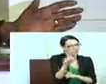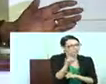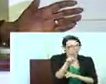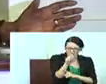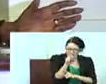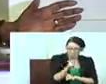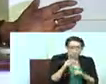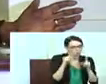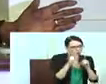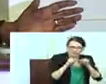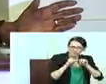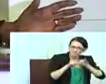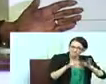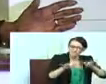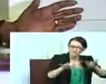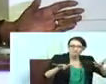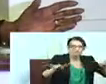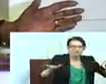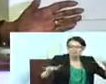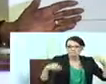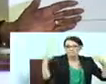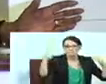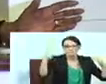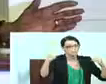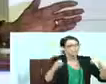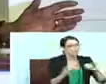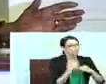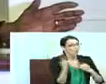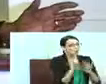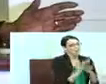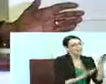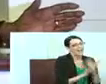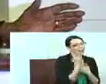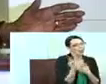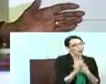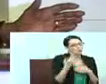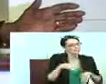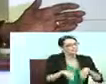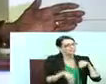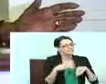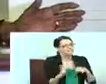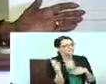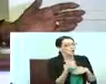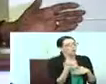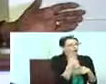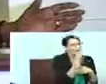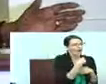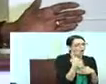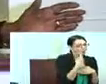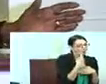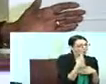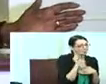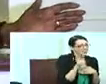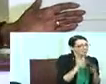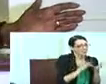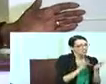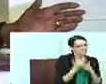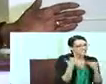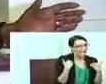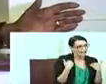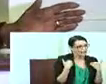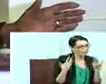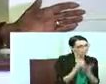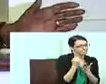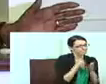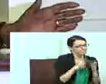to get the word out. We are the only hands, the only feet, the only mouth that Jesus has